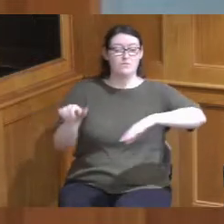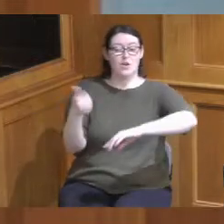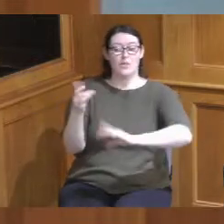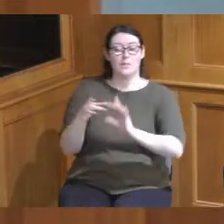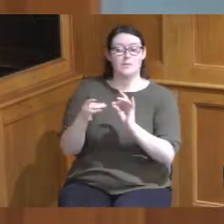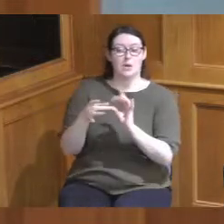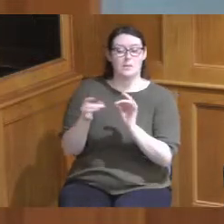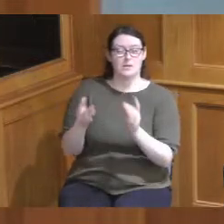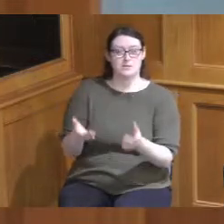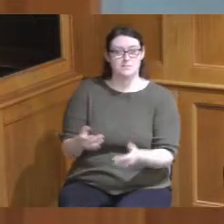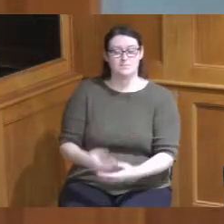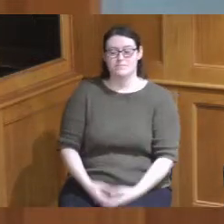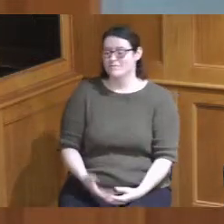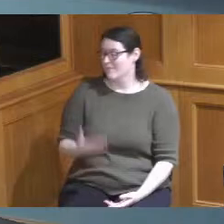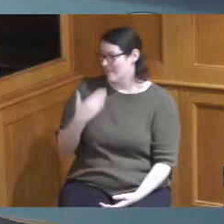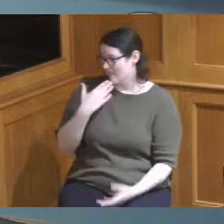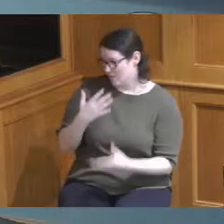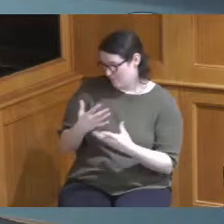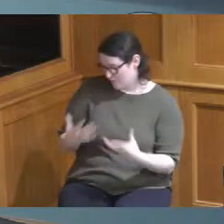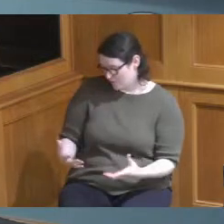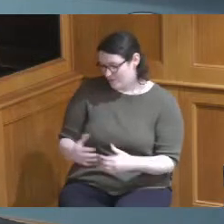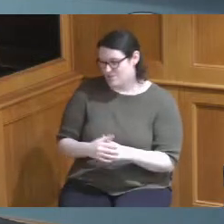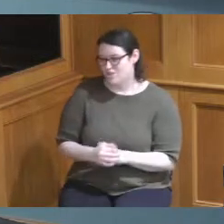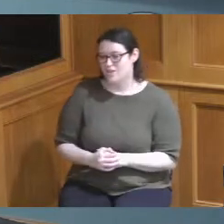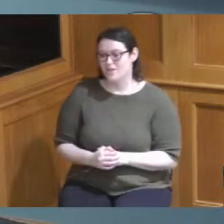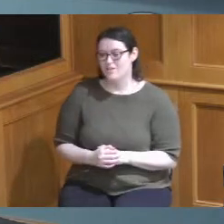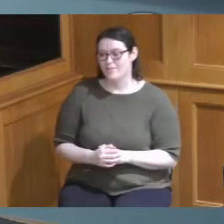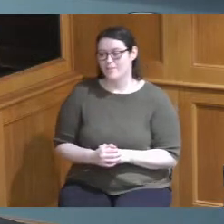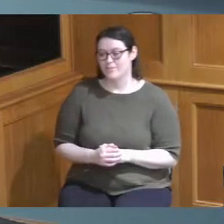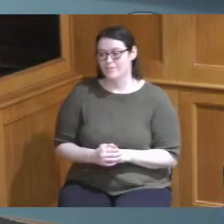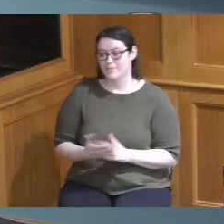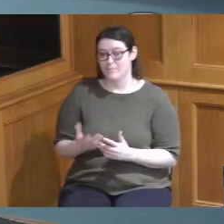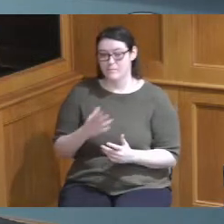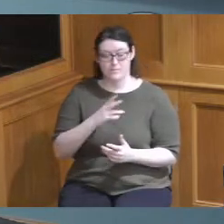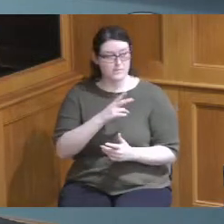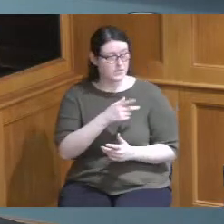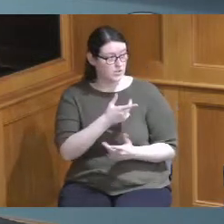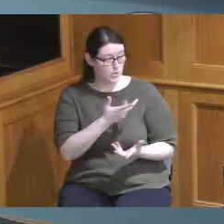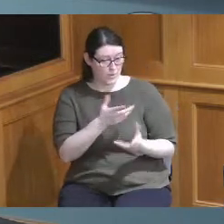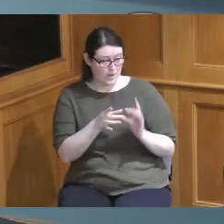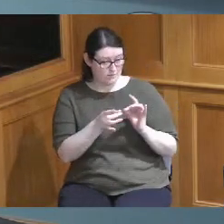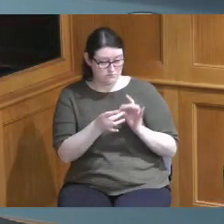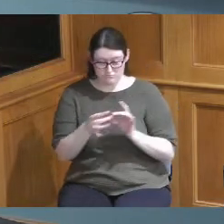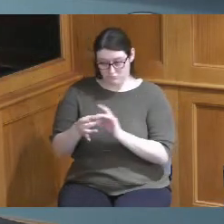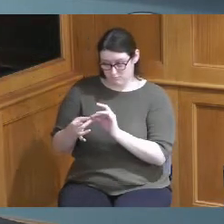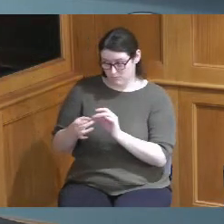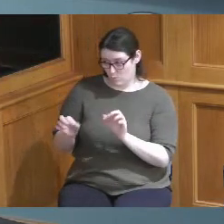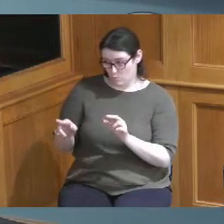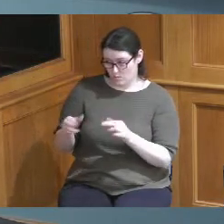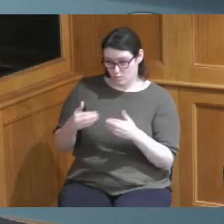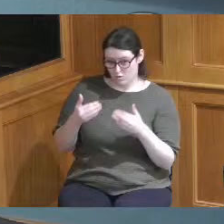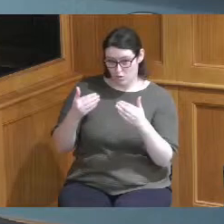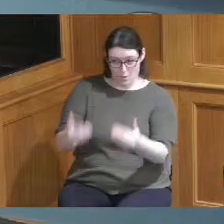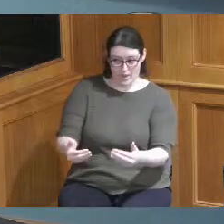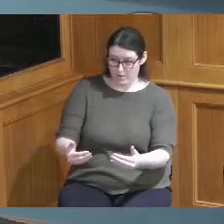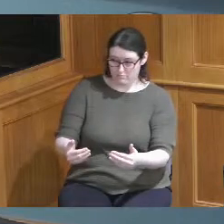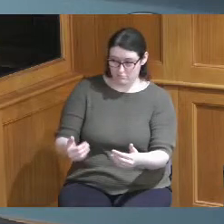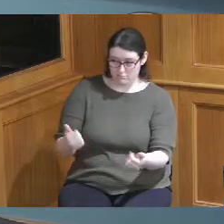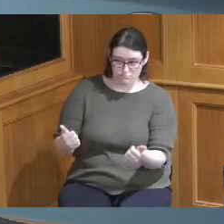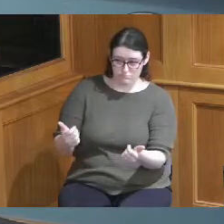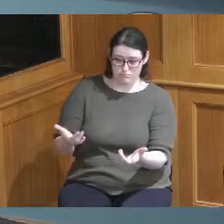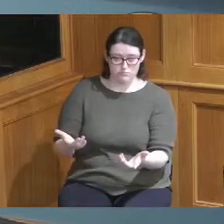comments, please. Okay, thank you very much. Commissioners, did you want to say something, or are we good to go to the